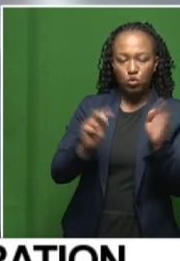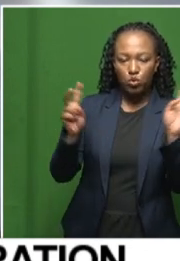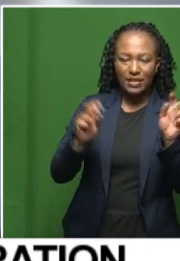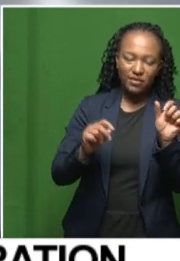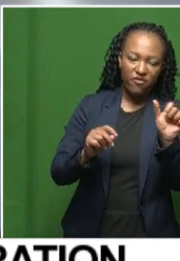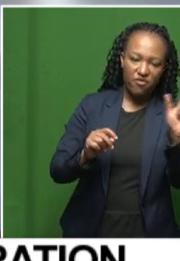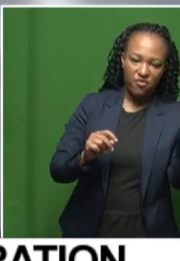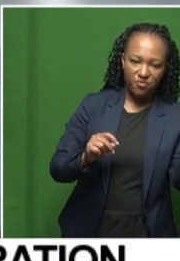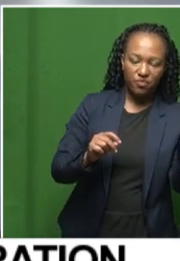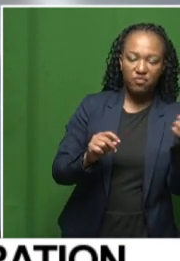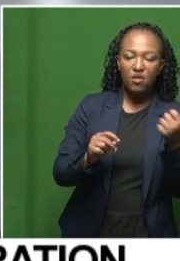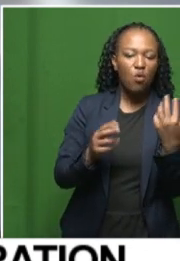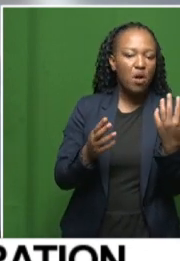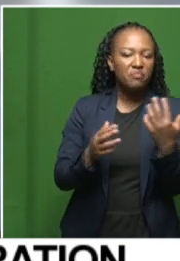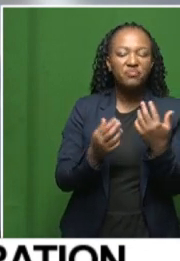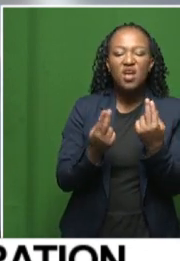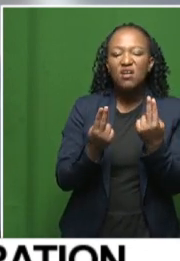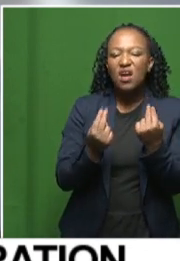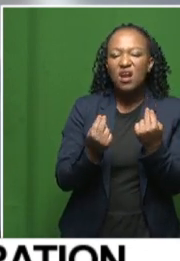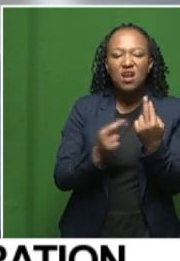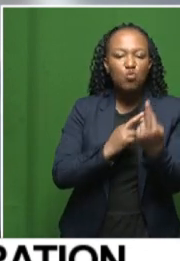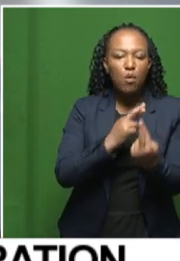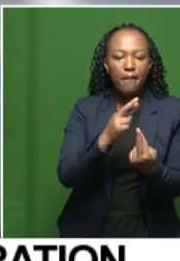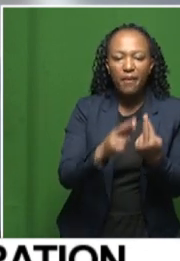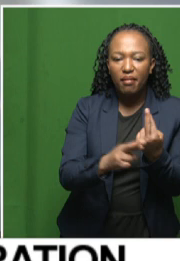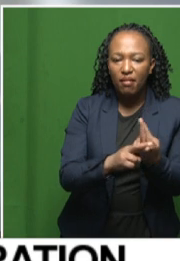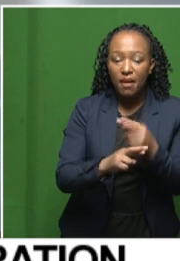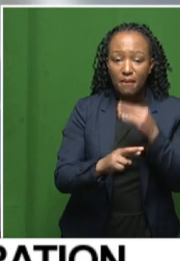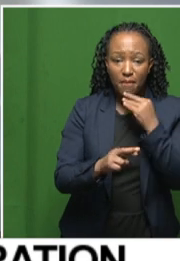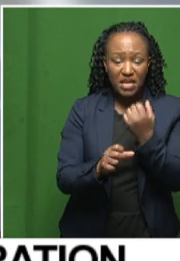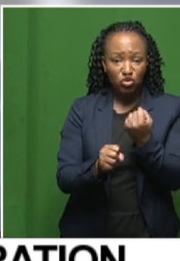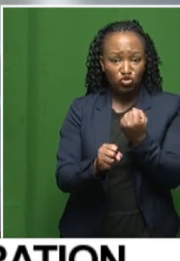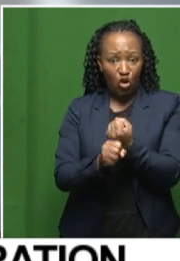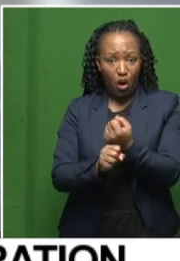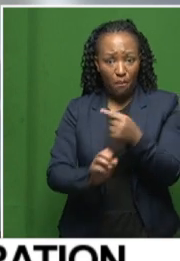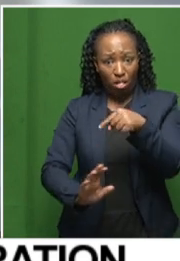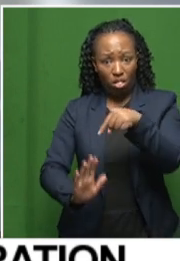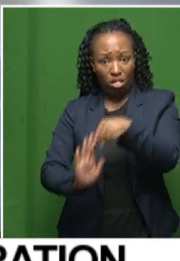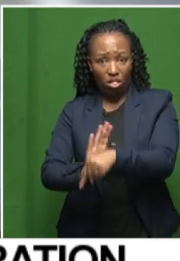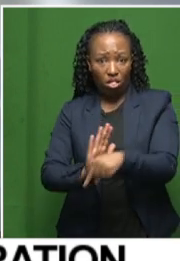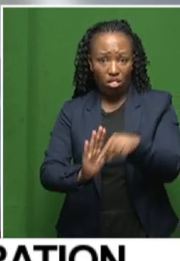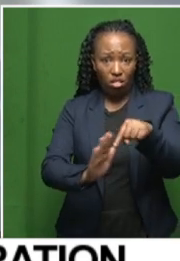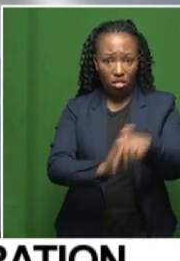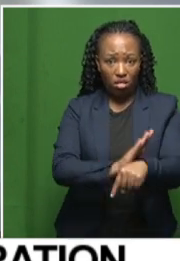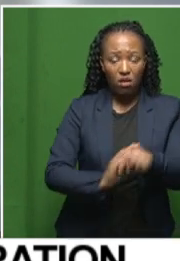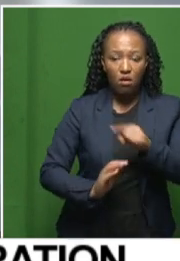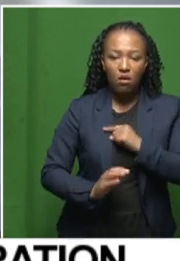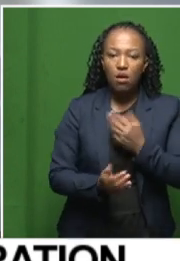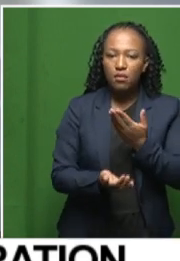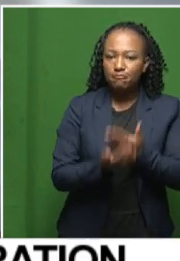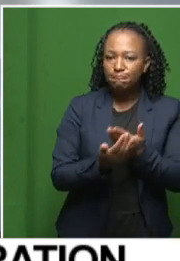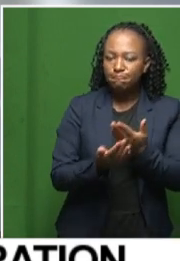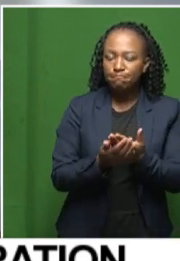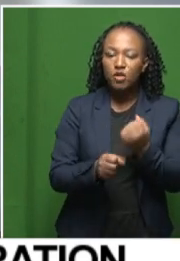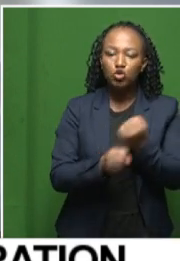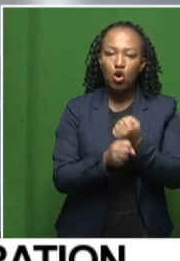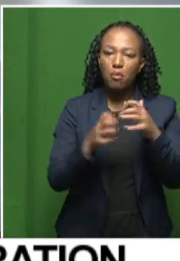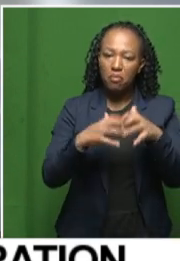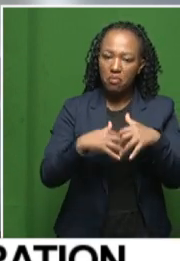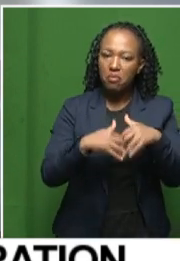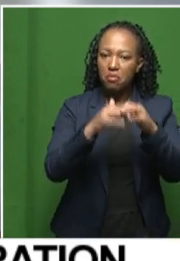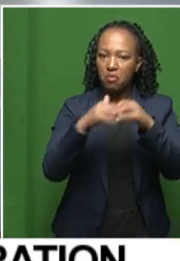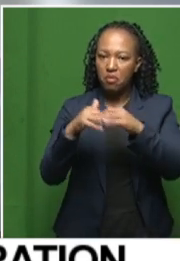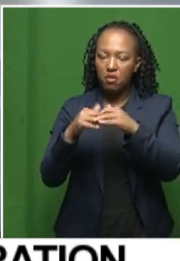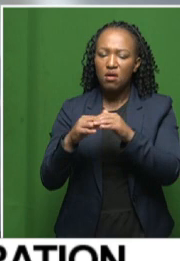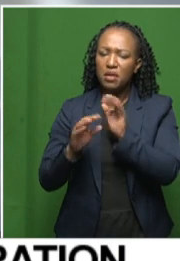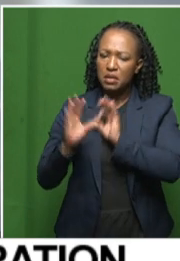to renewables, for example, will result in job losses. So the potential for creating jobs in all of this,